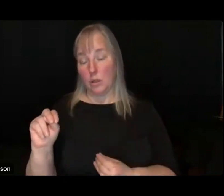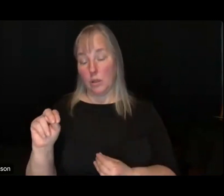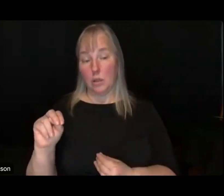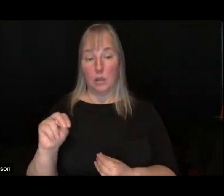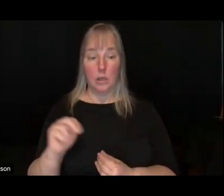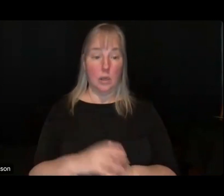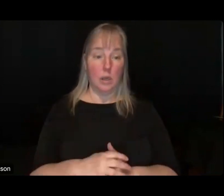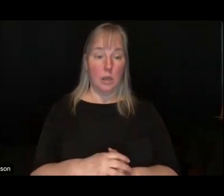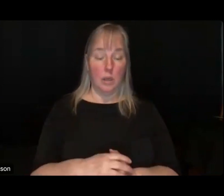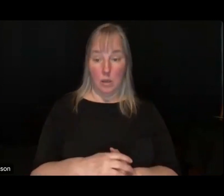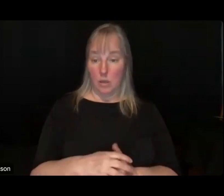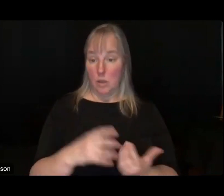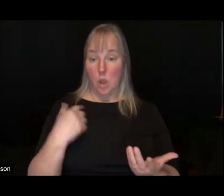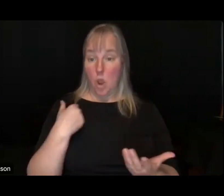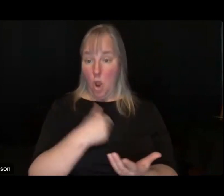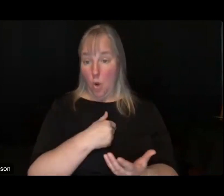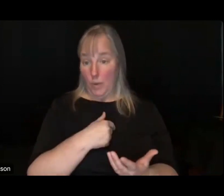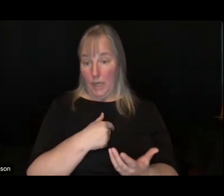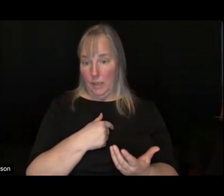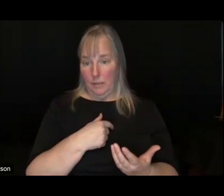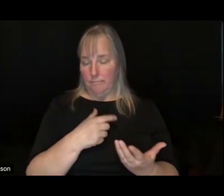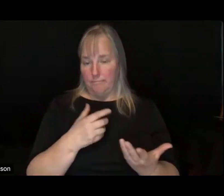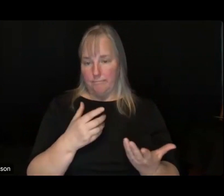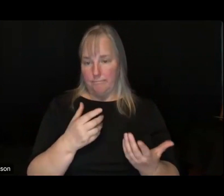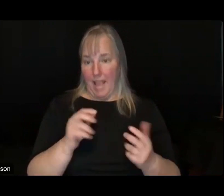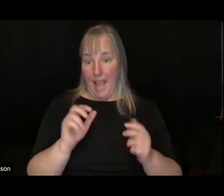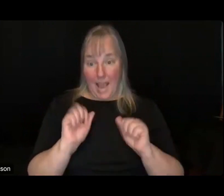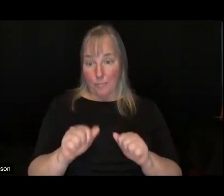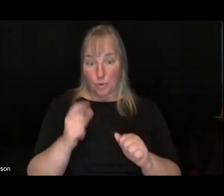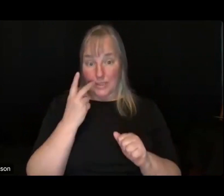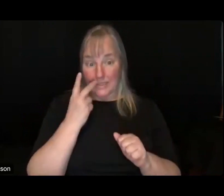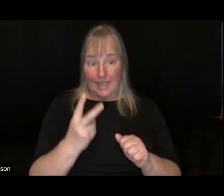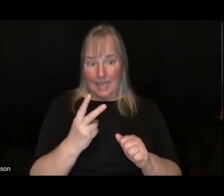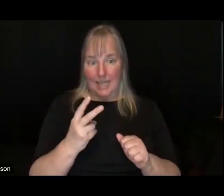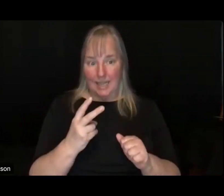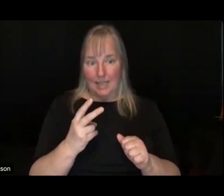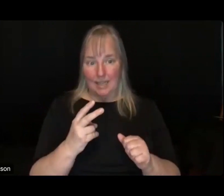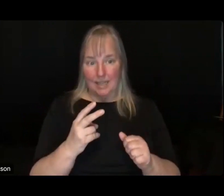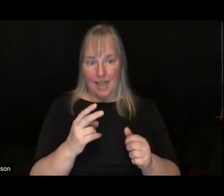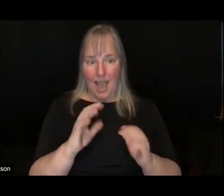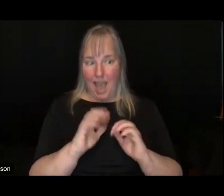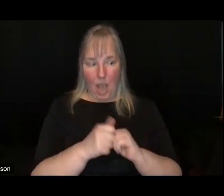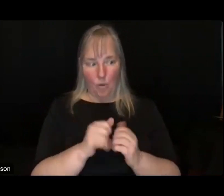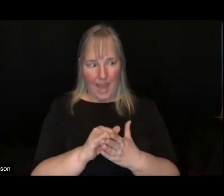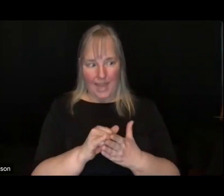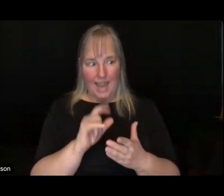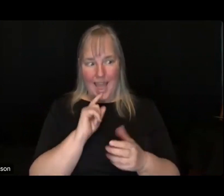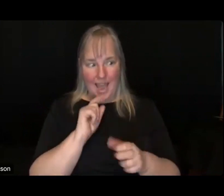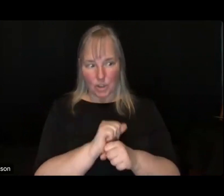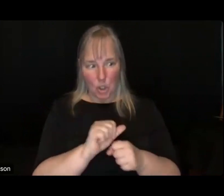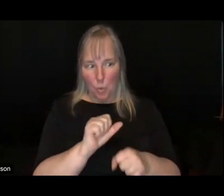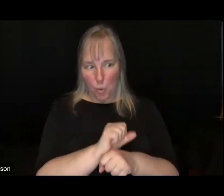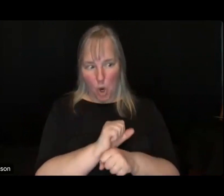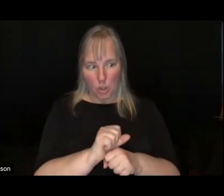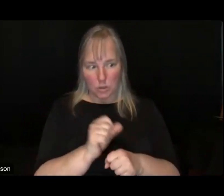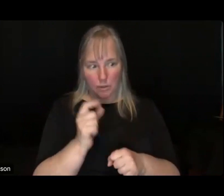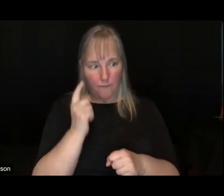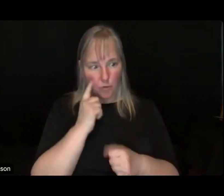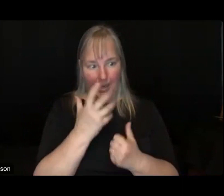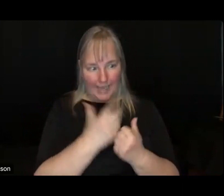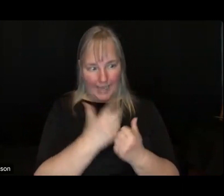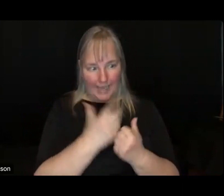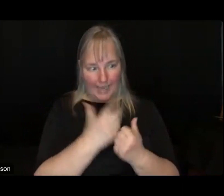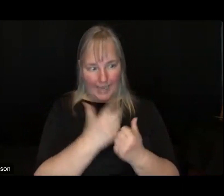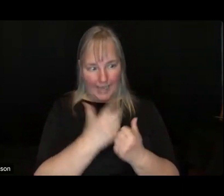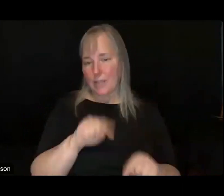Are we privy to see that the bill of how it actually works per home? The answer is no. But we do know the